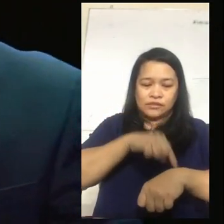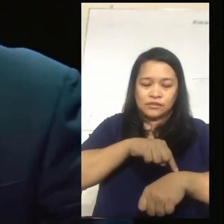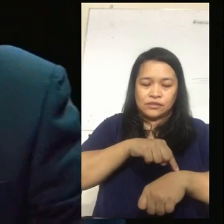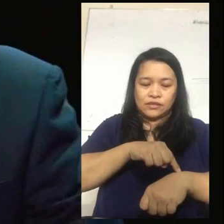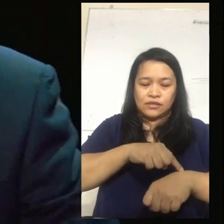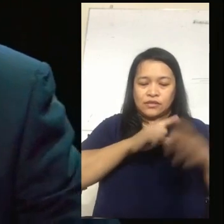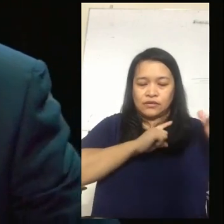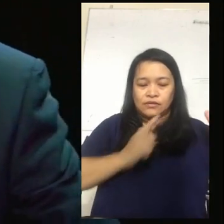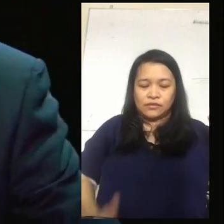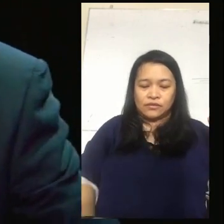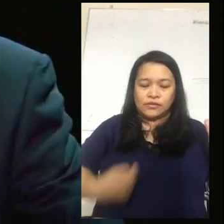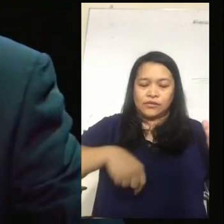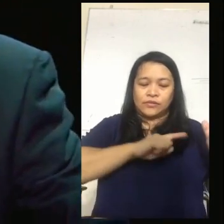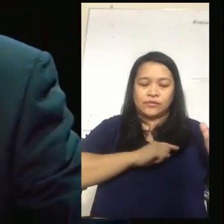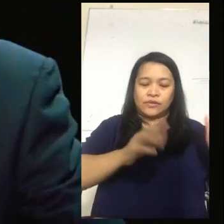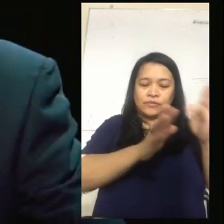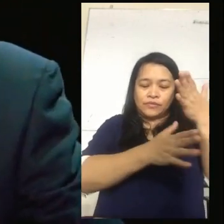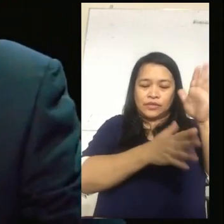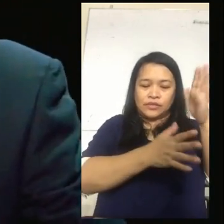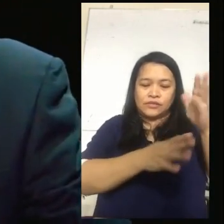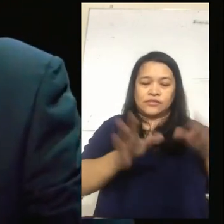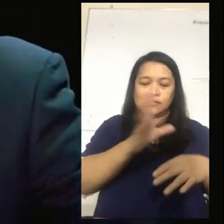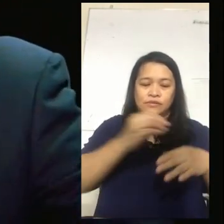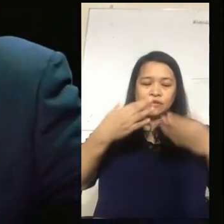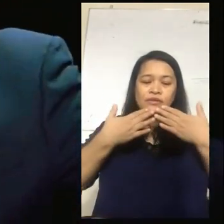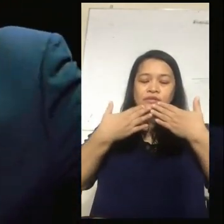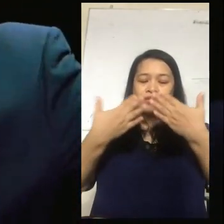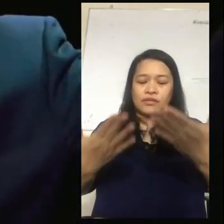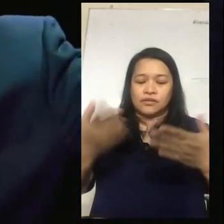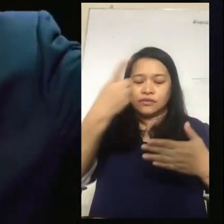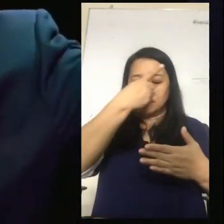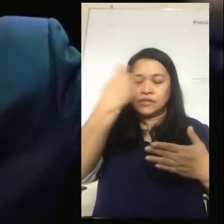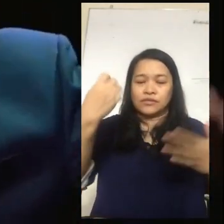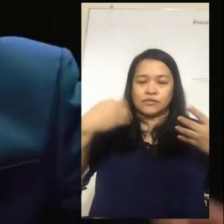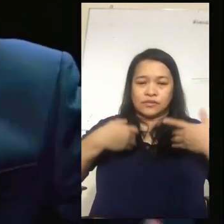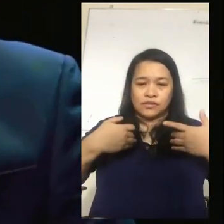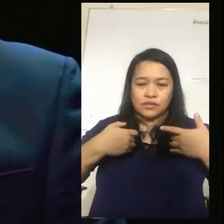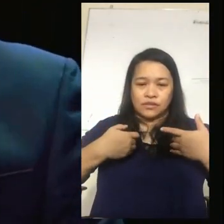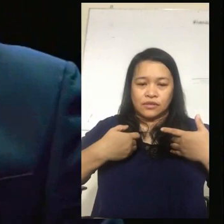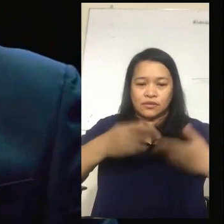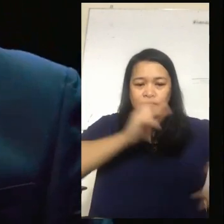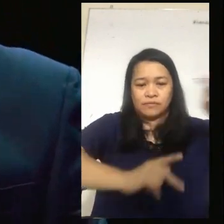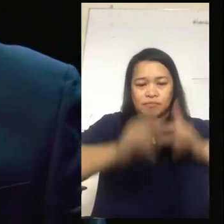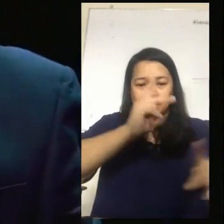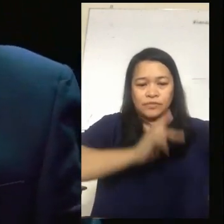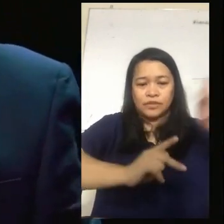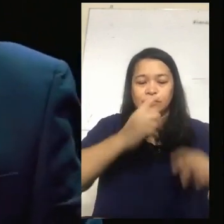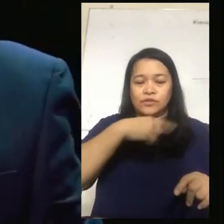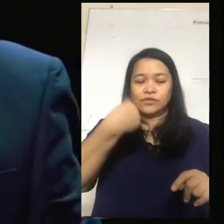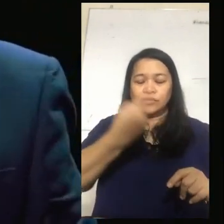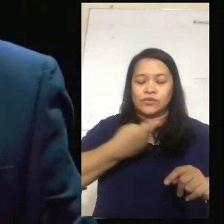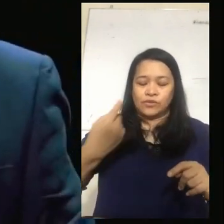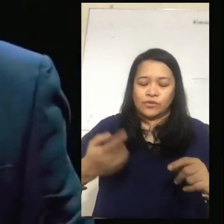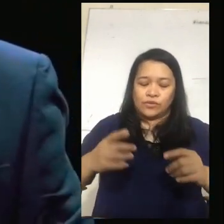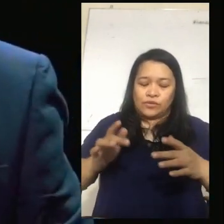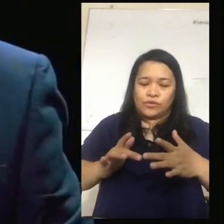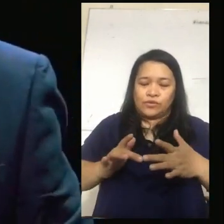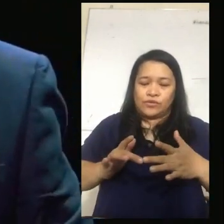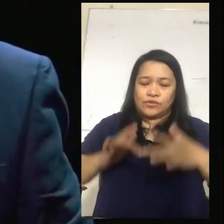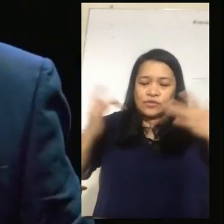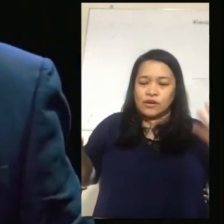we praise You and thank You because there are people whose hearts are